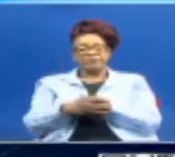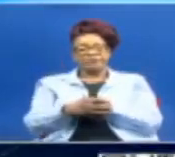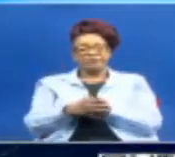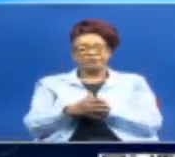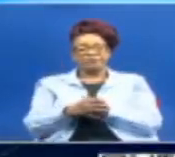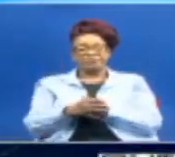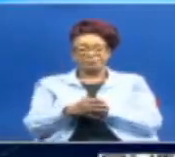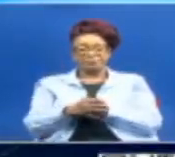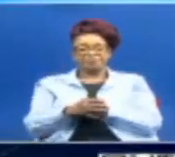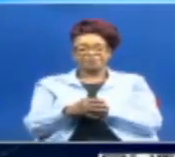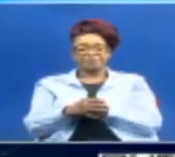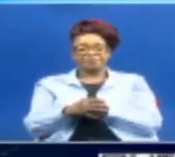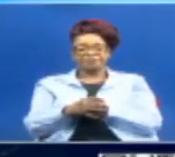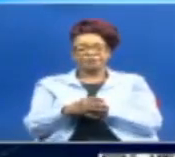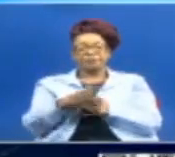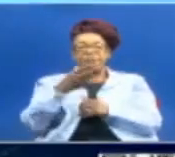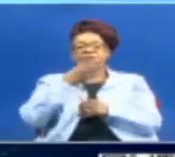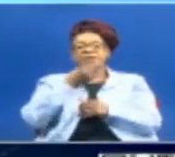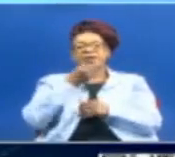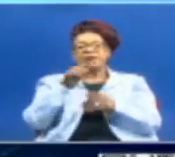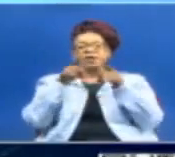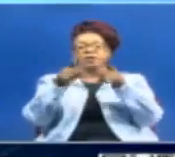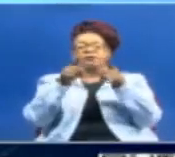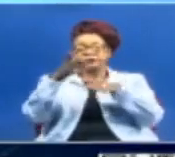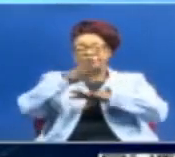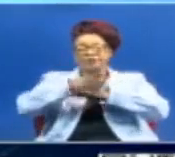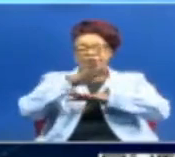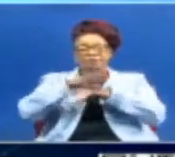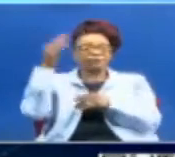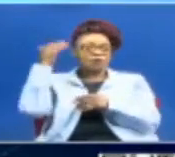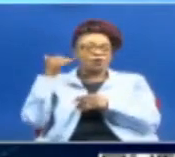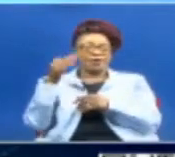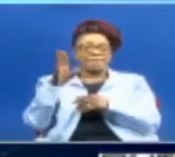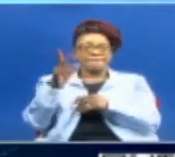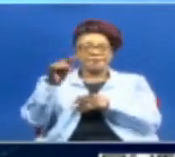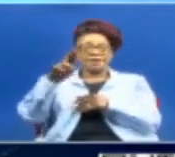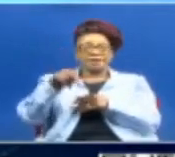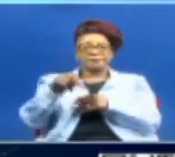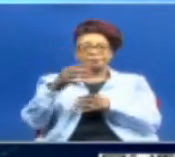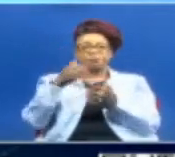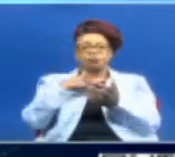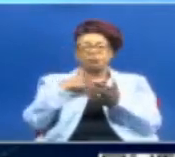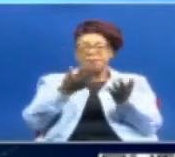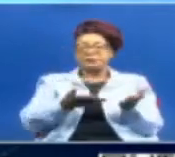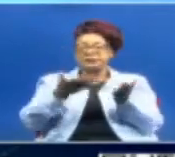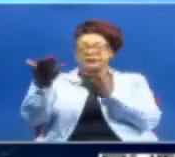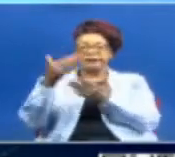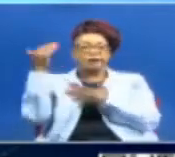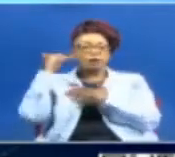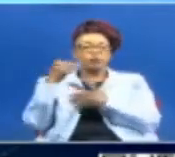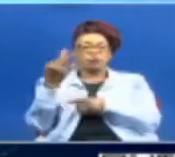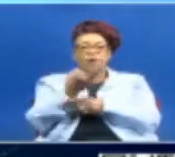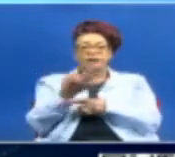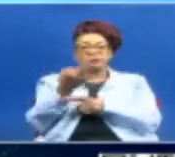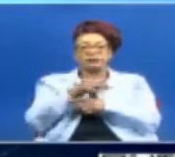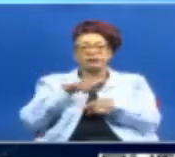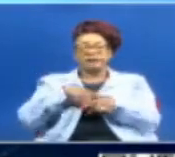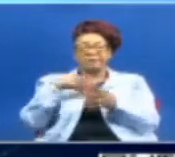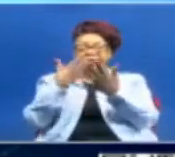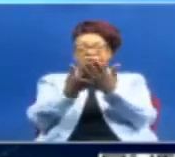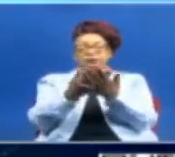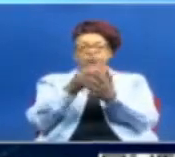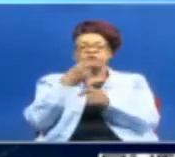Now, the man accused of being a fake lawyer, Brian Mwenda, will be presented in court on Wednesday after his arrest on